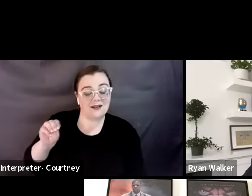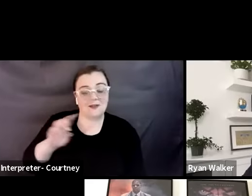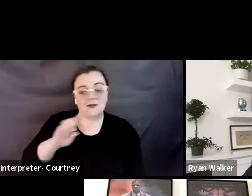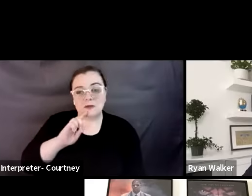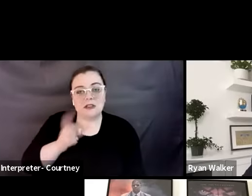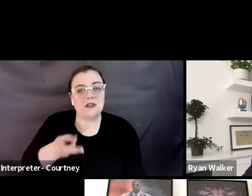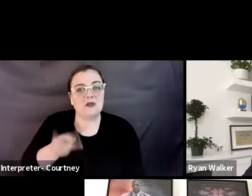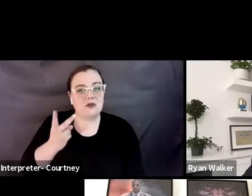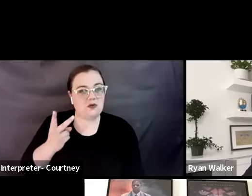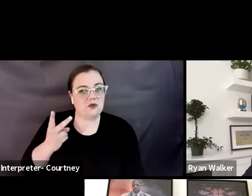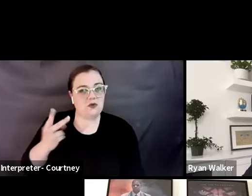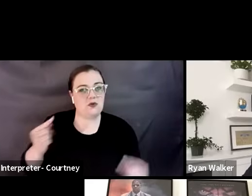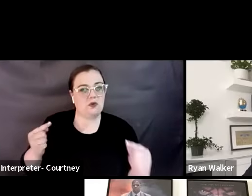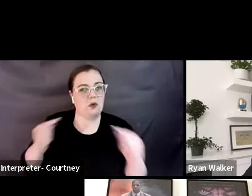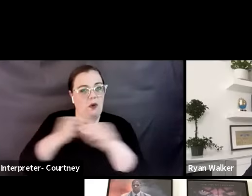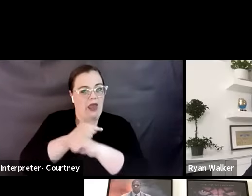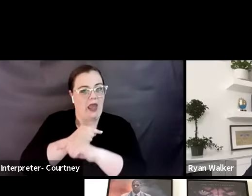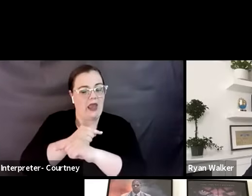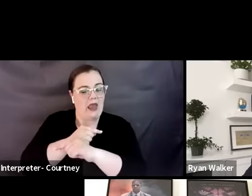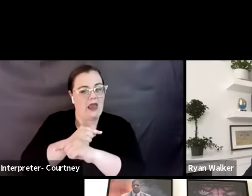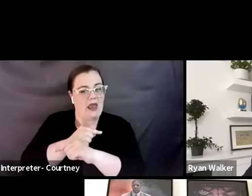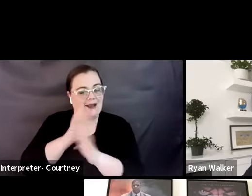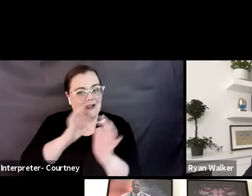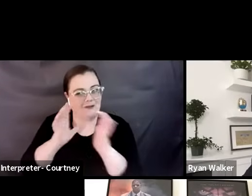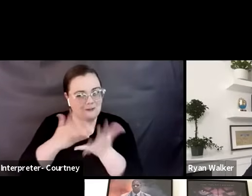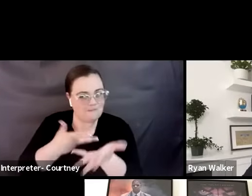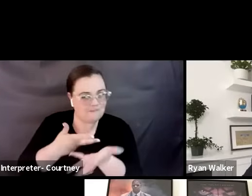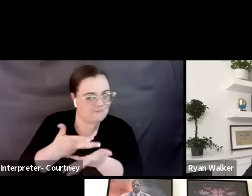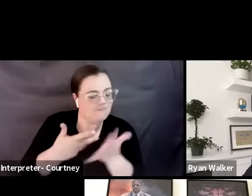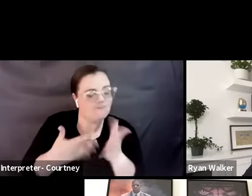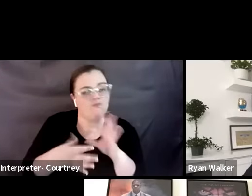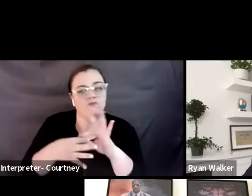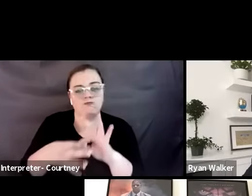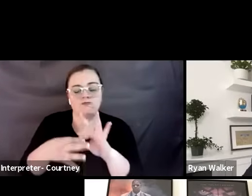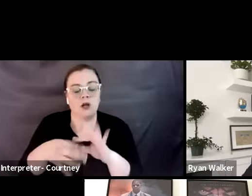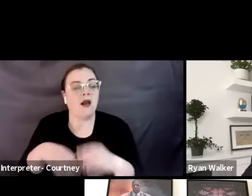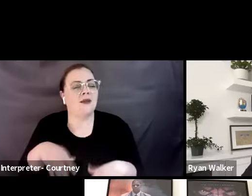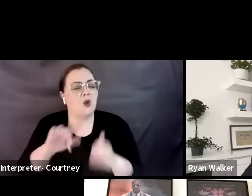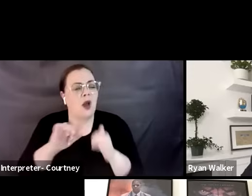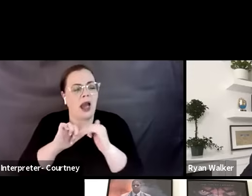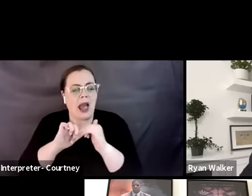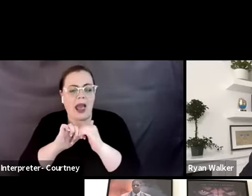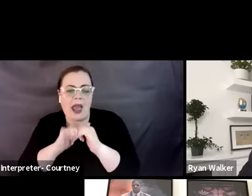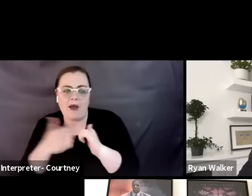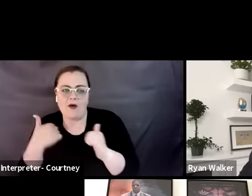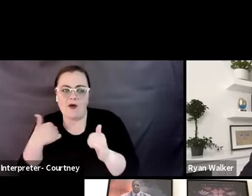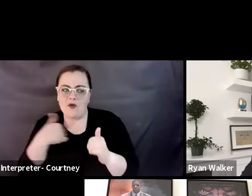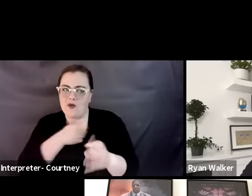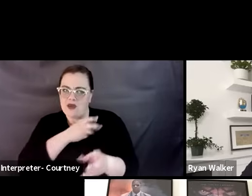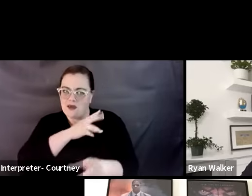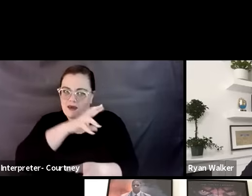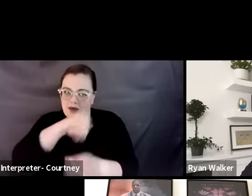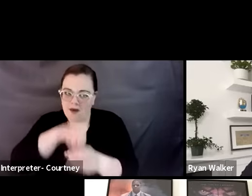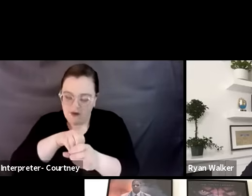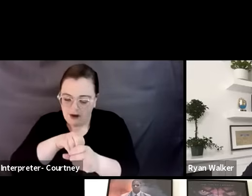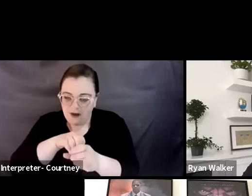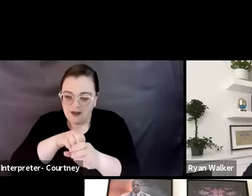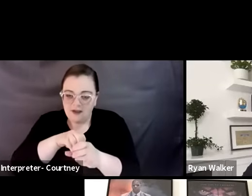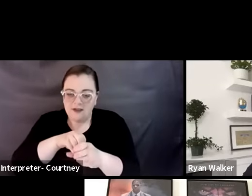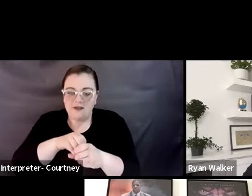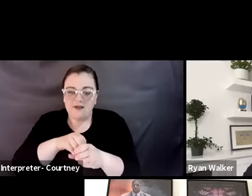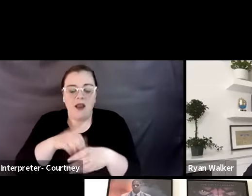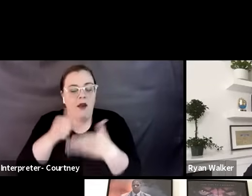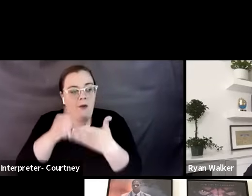form, flow of conversation. So how do we tap into this and take her to a